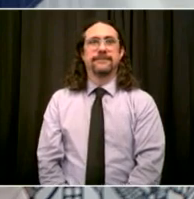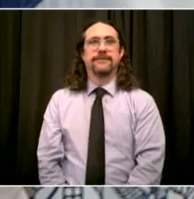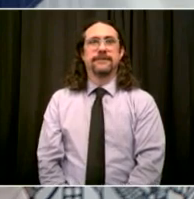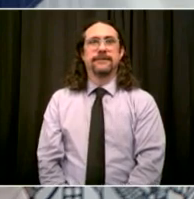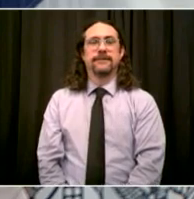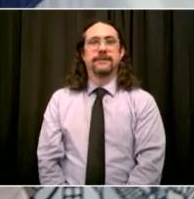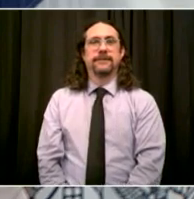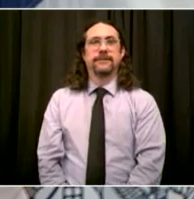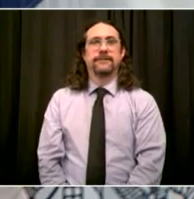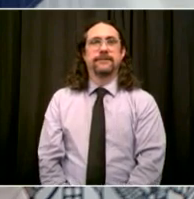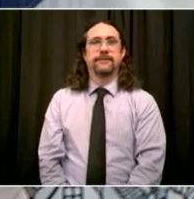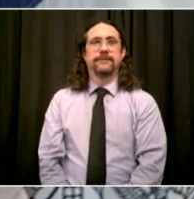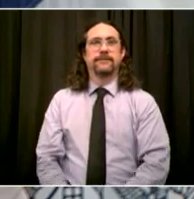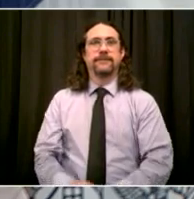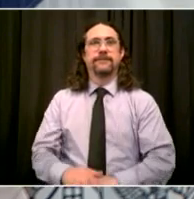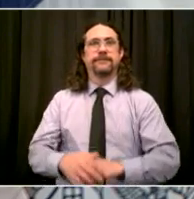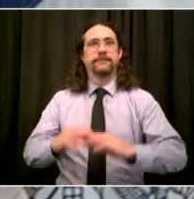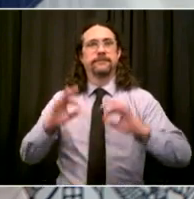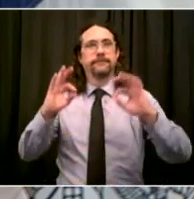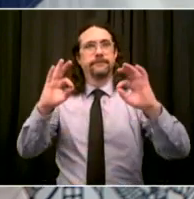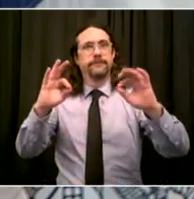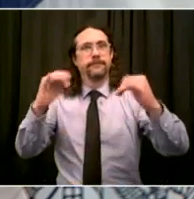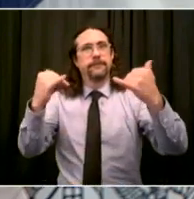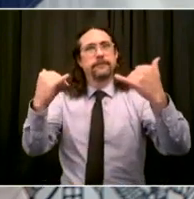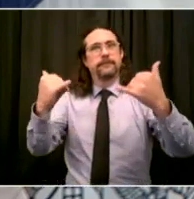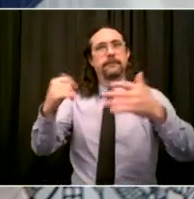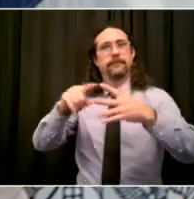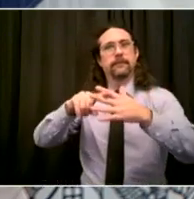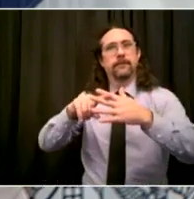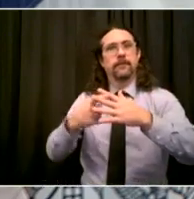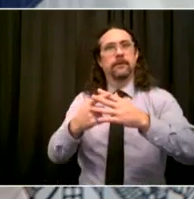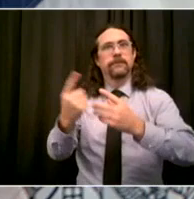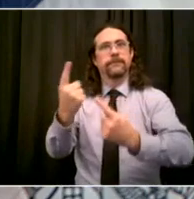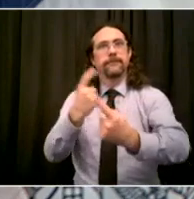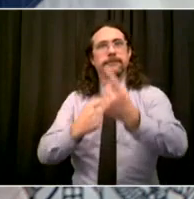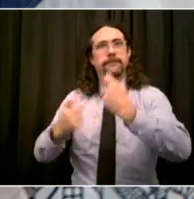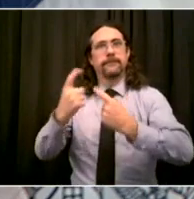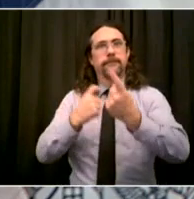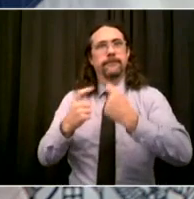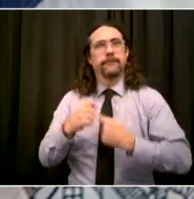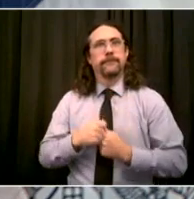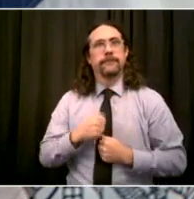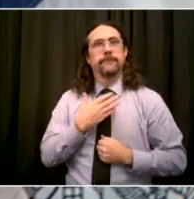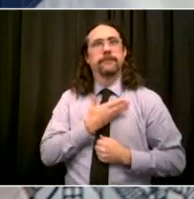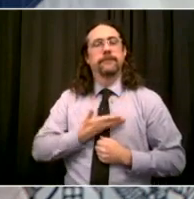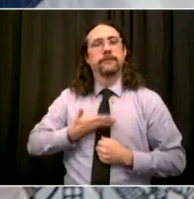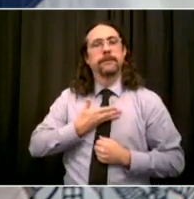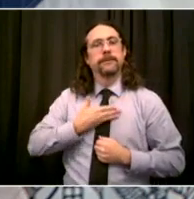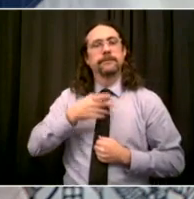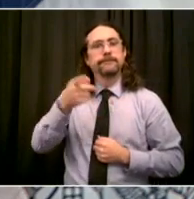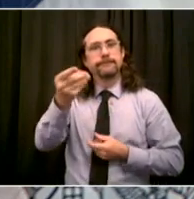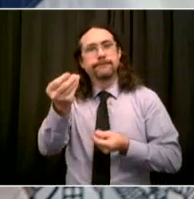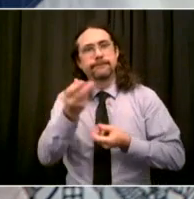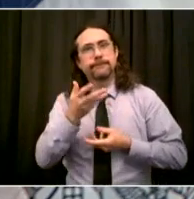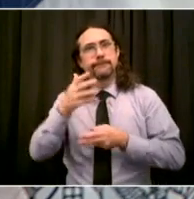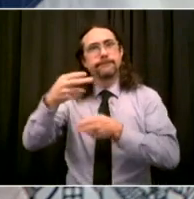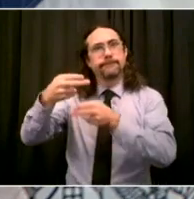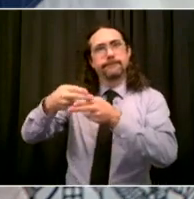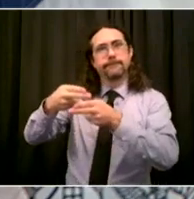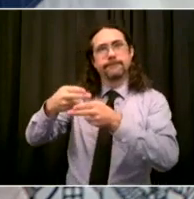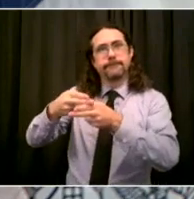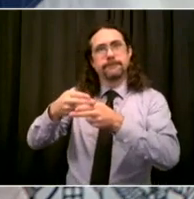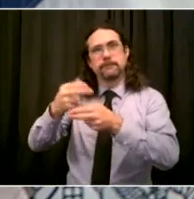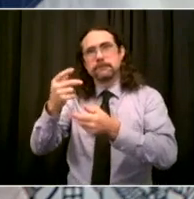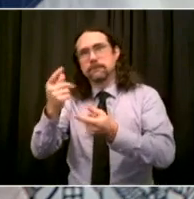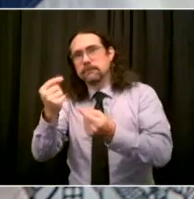turn to our colleagues in the media, and please let me know the name and outlet of each journalist. We'll now begin our